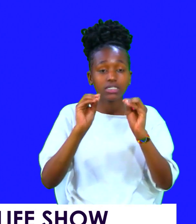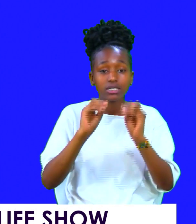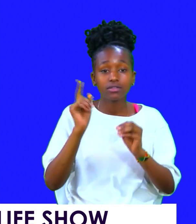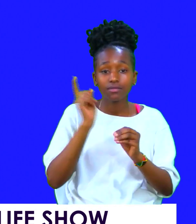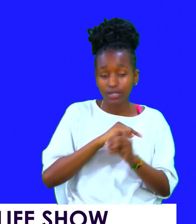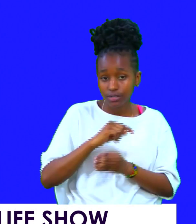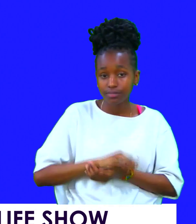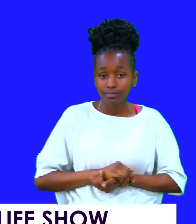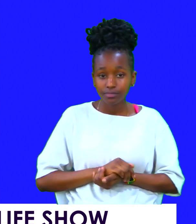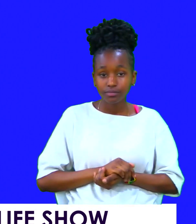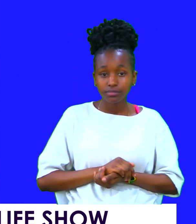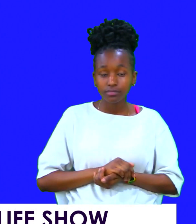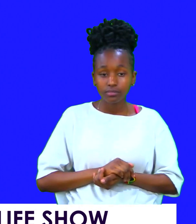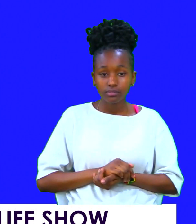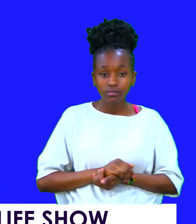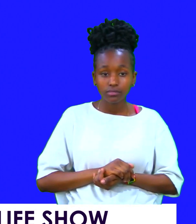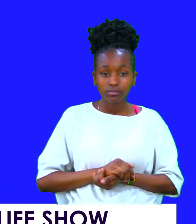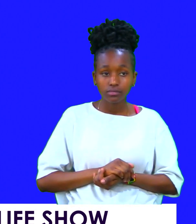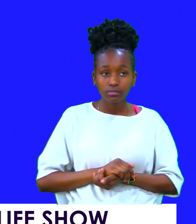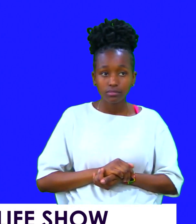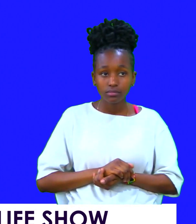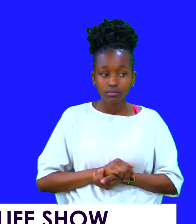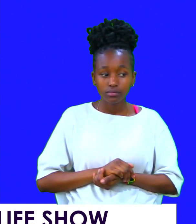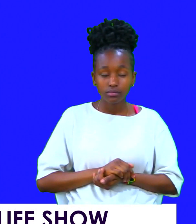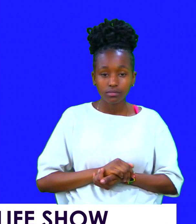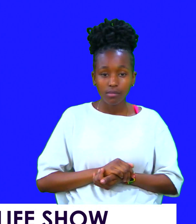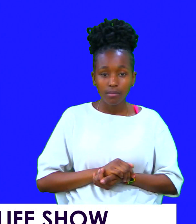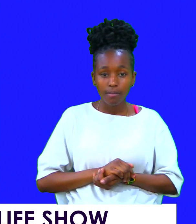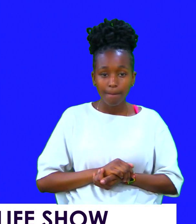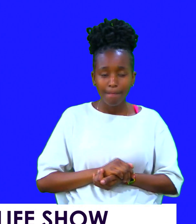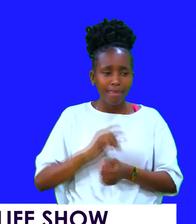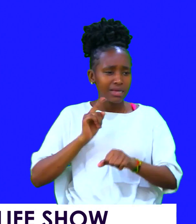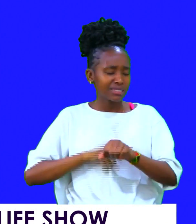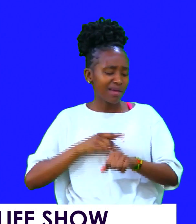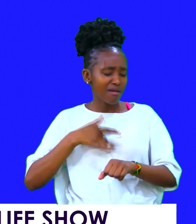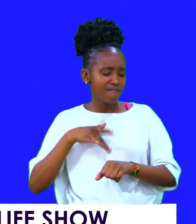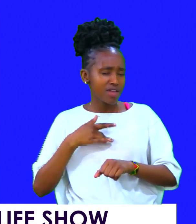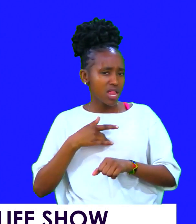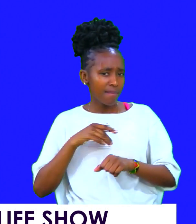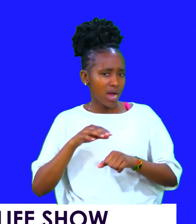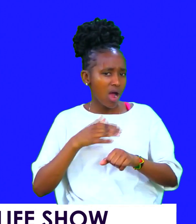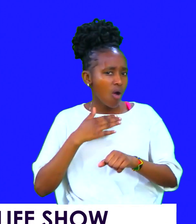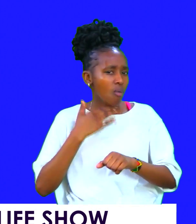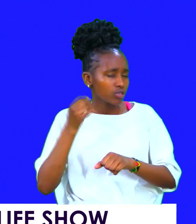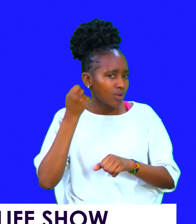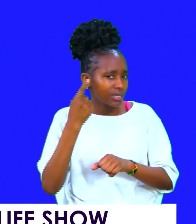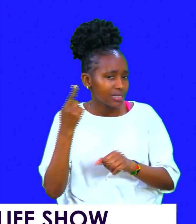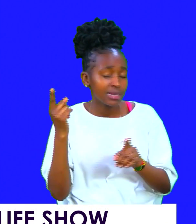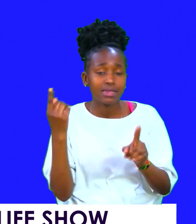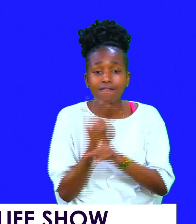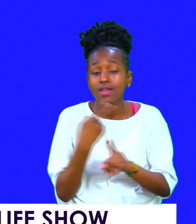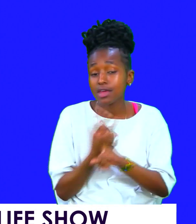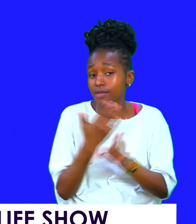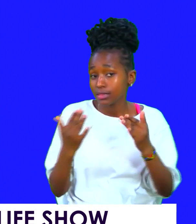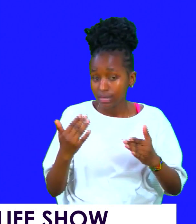Anxiety creeps in when we take shallowly, when we don't take deeply the things that are